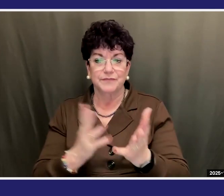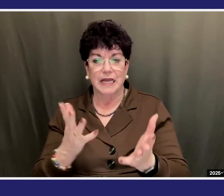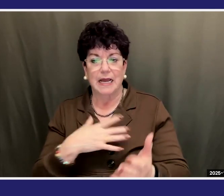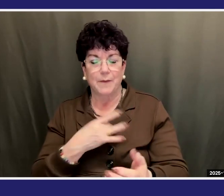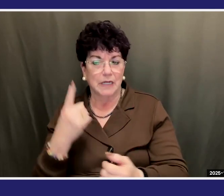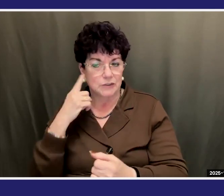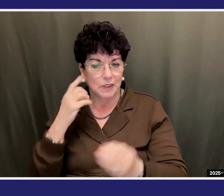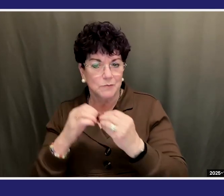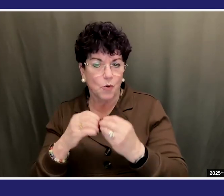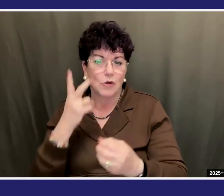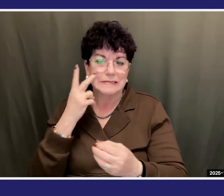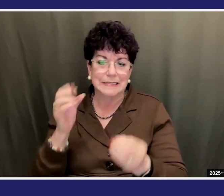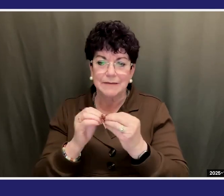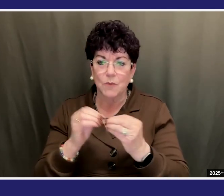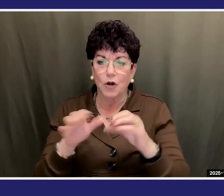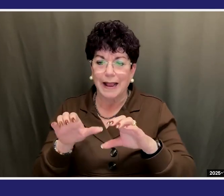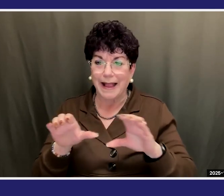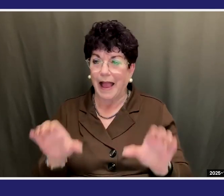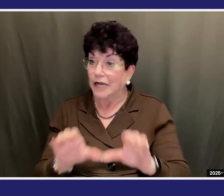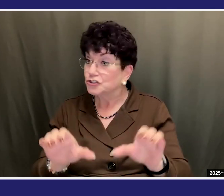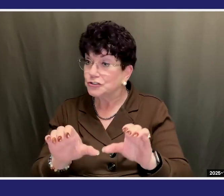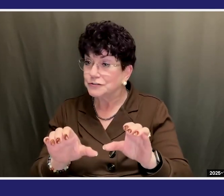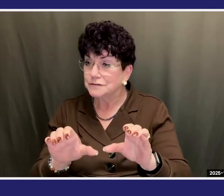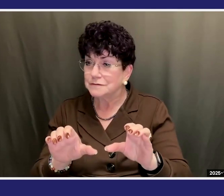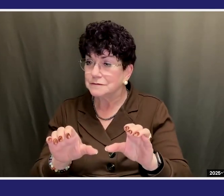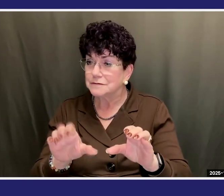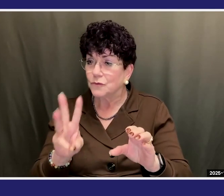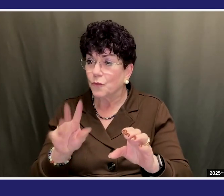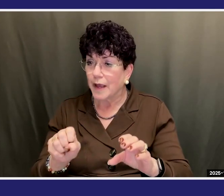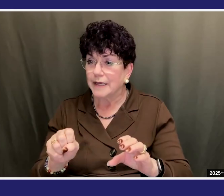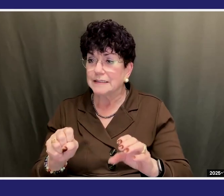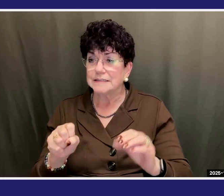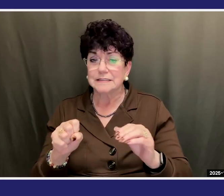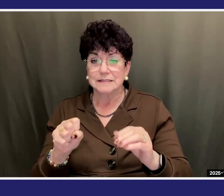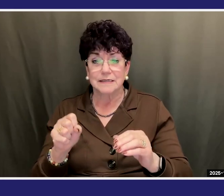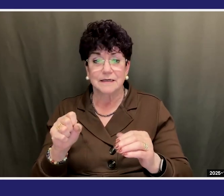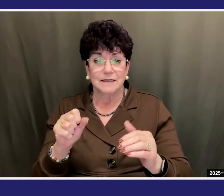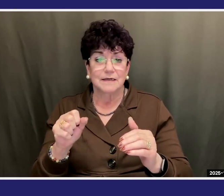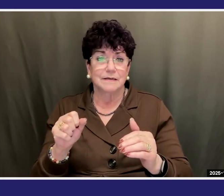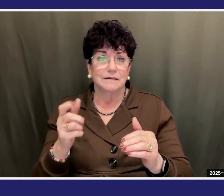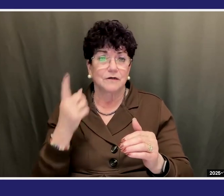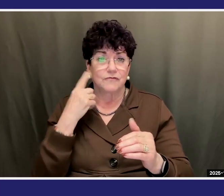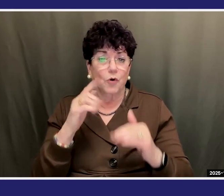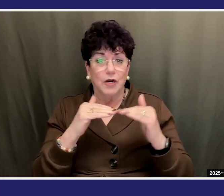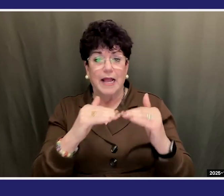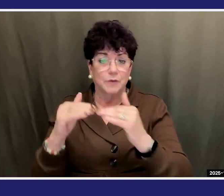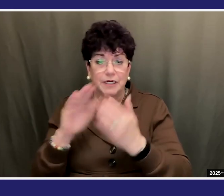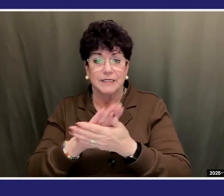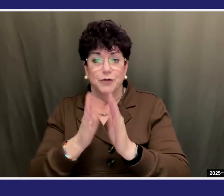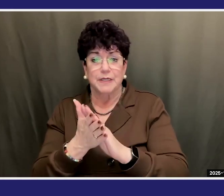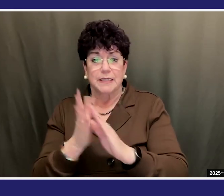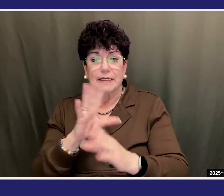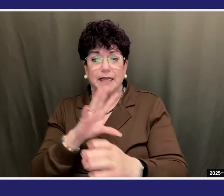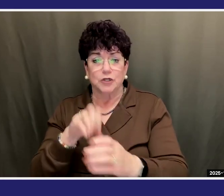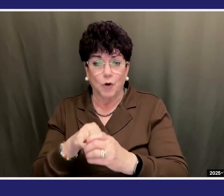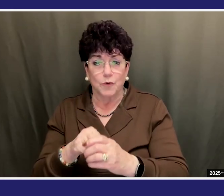bit more or see a little bit more actionable ways in which equity is going to be incorporated and